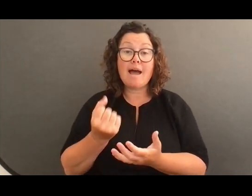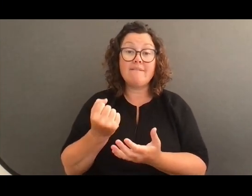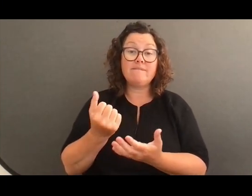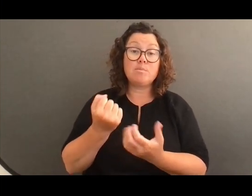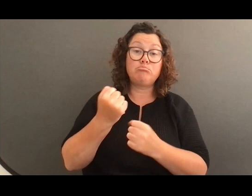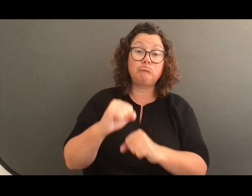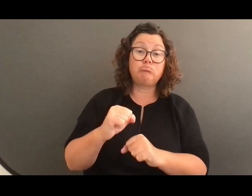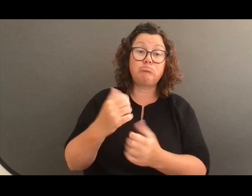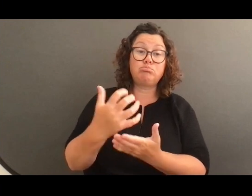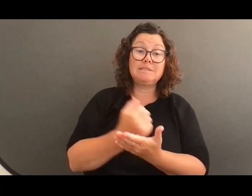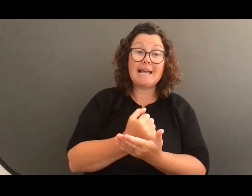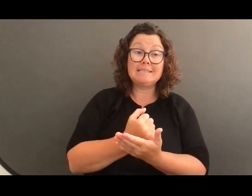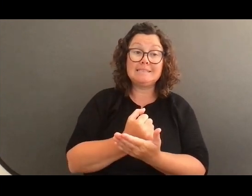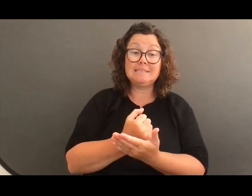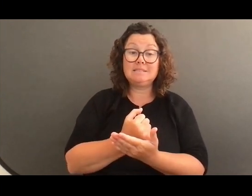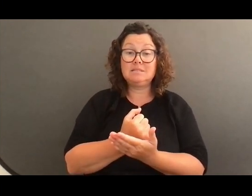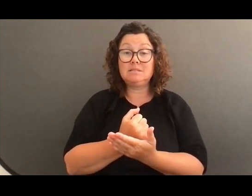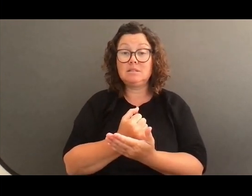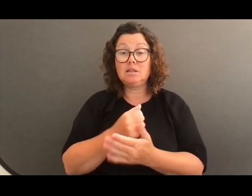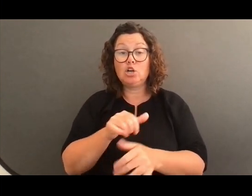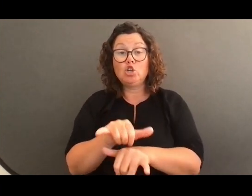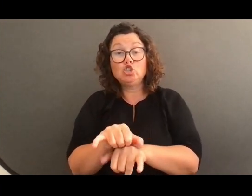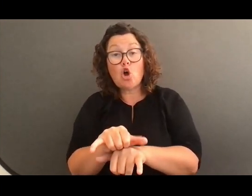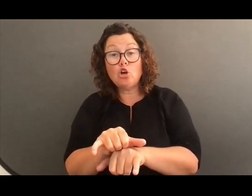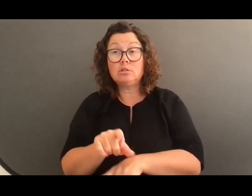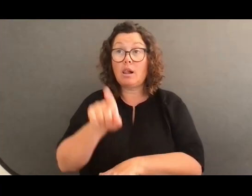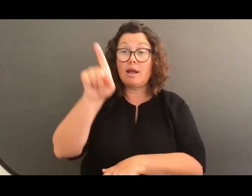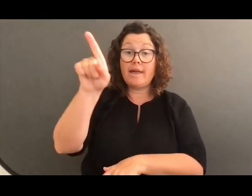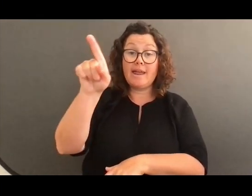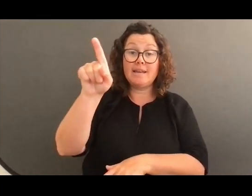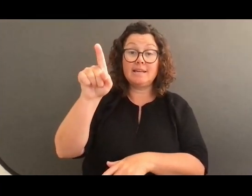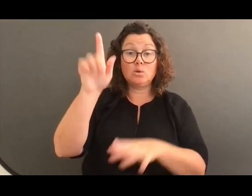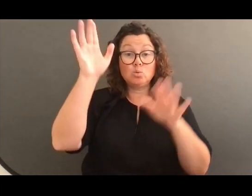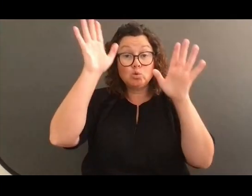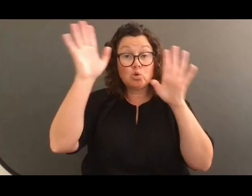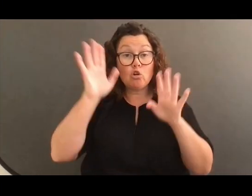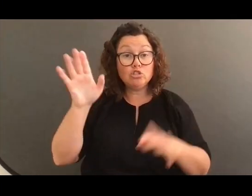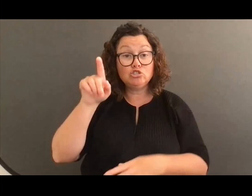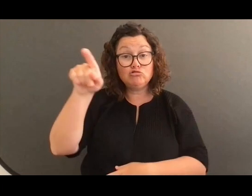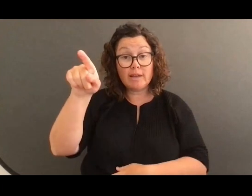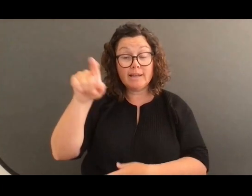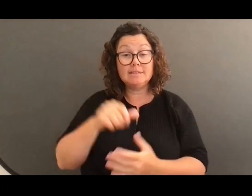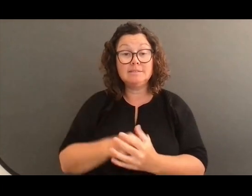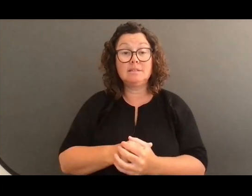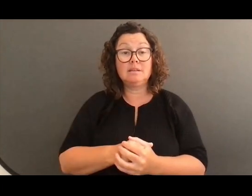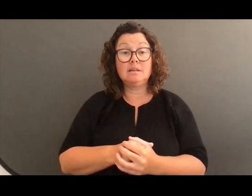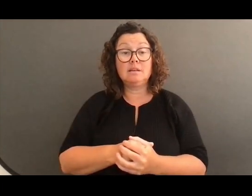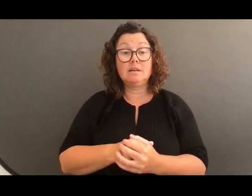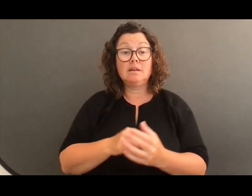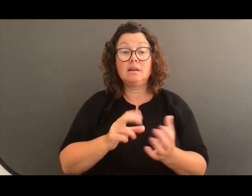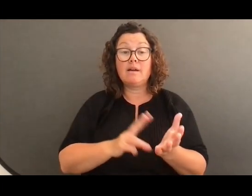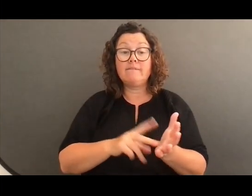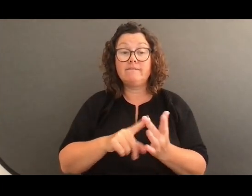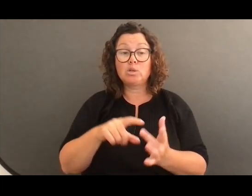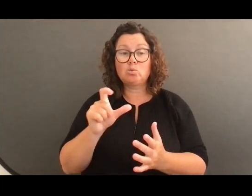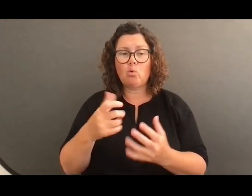We wanted to hone that in. So we were very lucky. There's great resources out there. Victoria has a website called Swift that actually is about